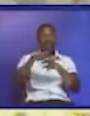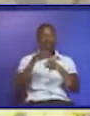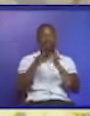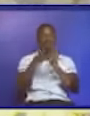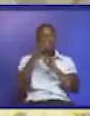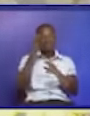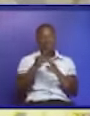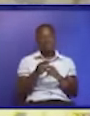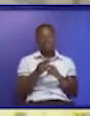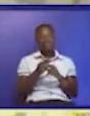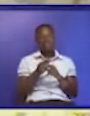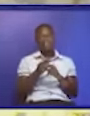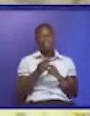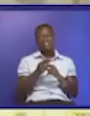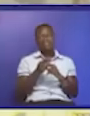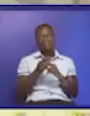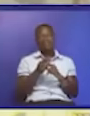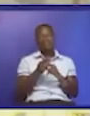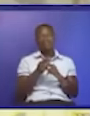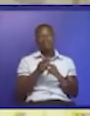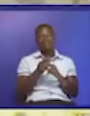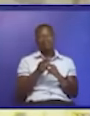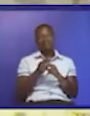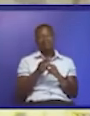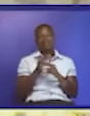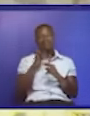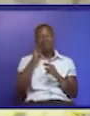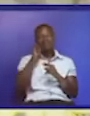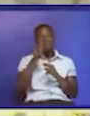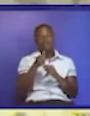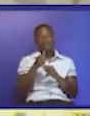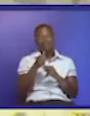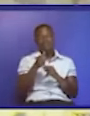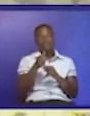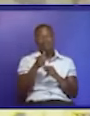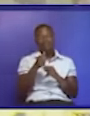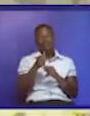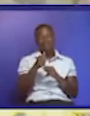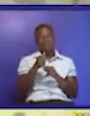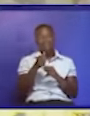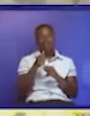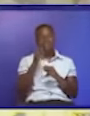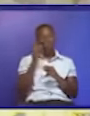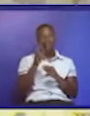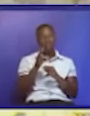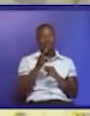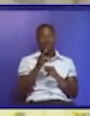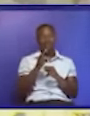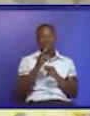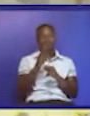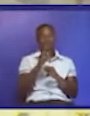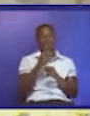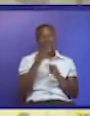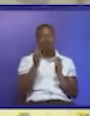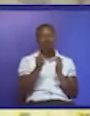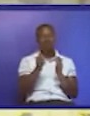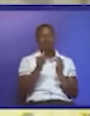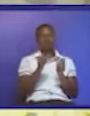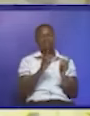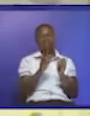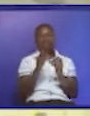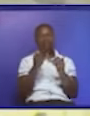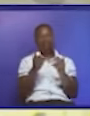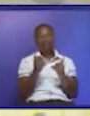of Jesus. Well, tomorrow I'm going to make that call. But one of the things that I want to challenge you,